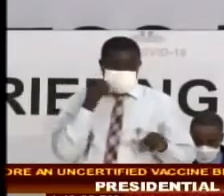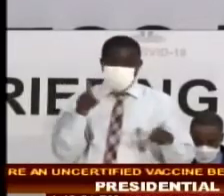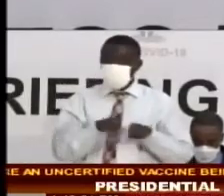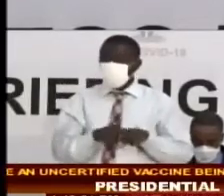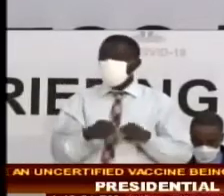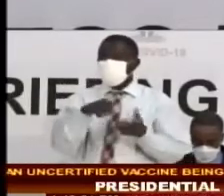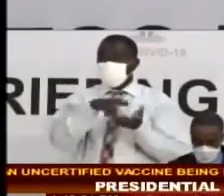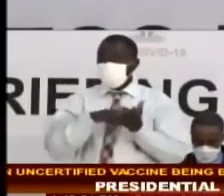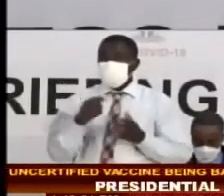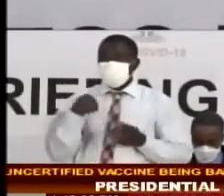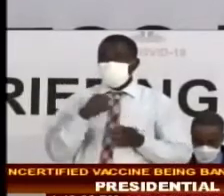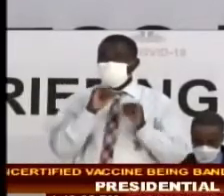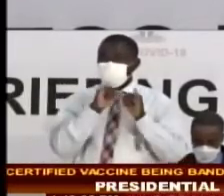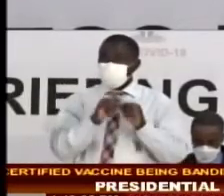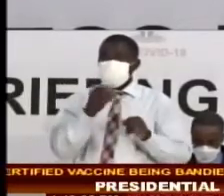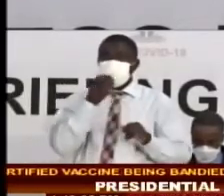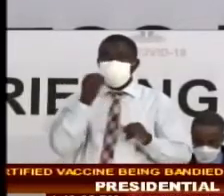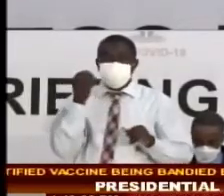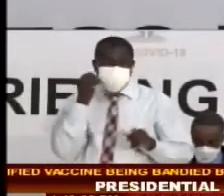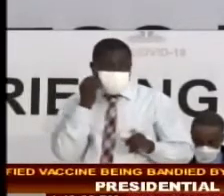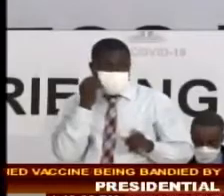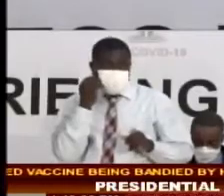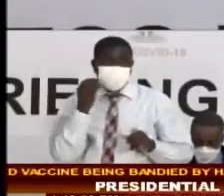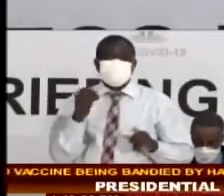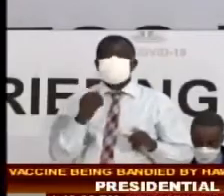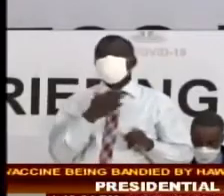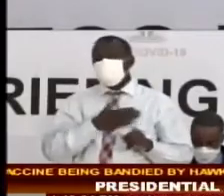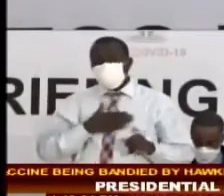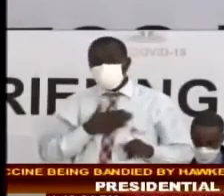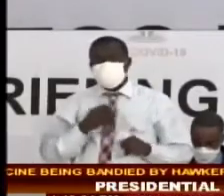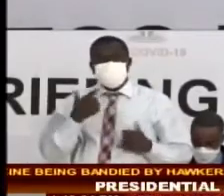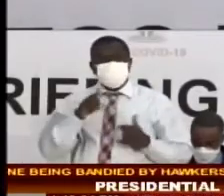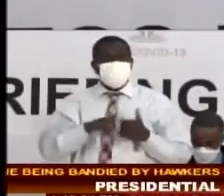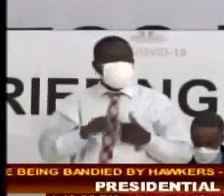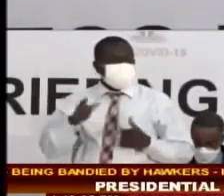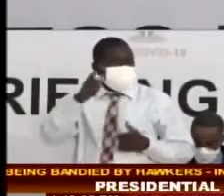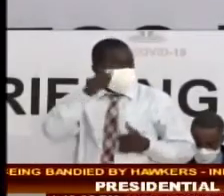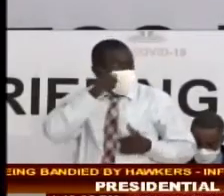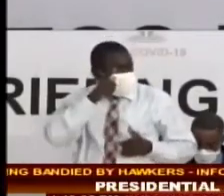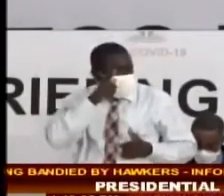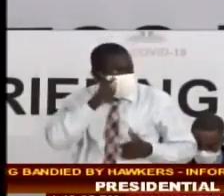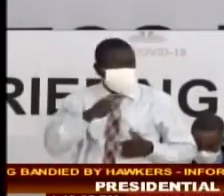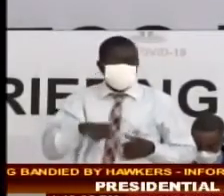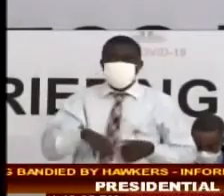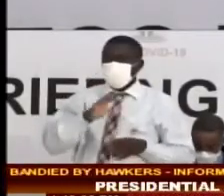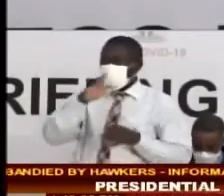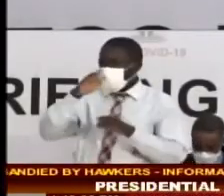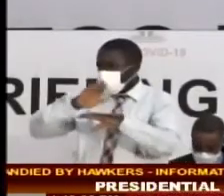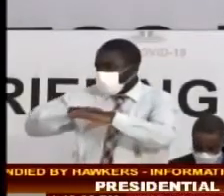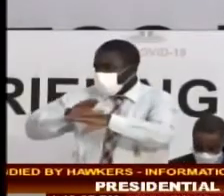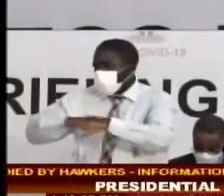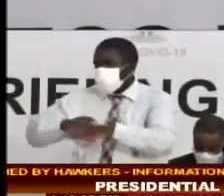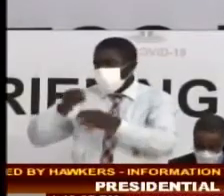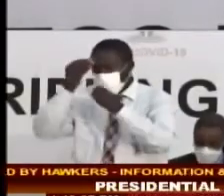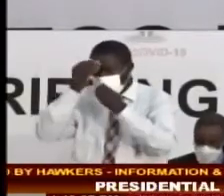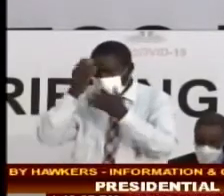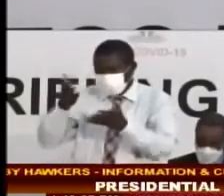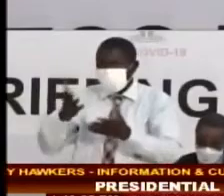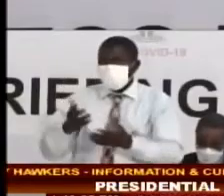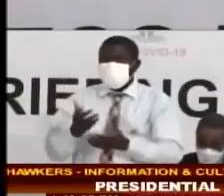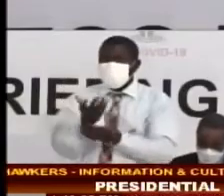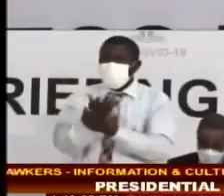gida ya fi a'ala. Sannan kuma mu kula da sauran ƙa'idoji da ake gindayawa na wanke